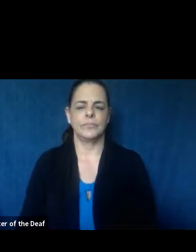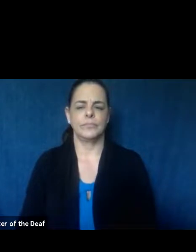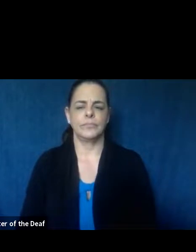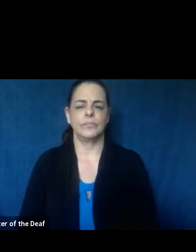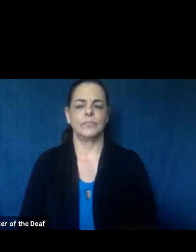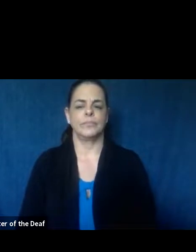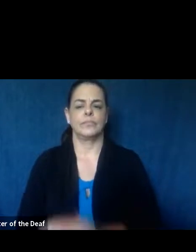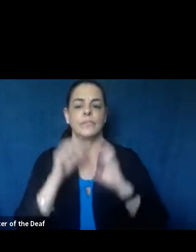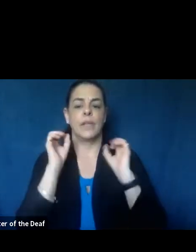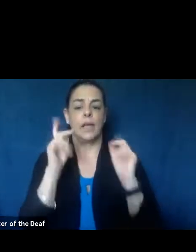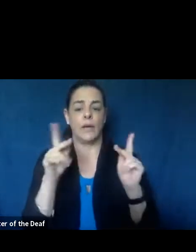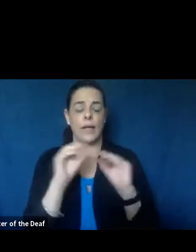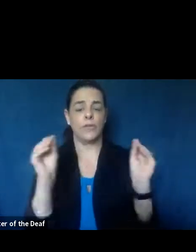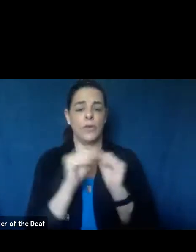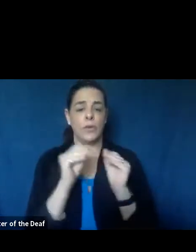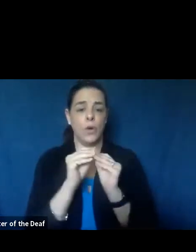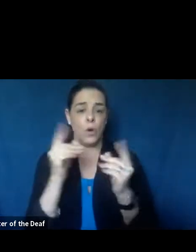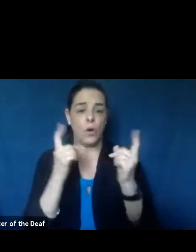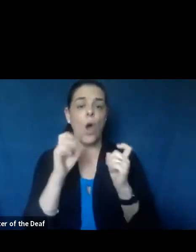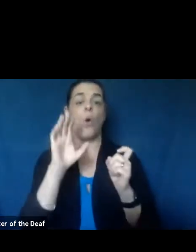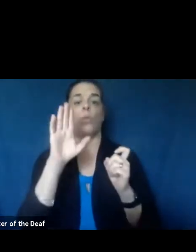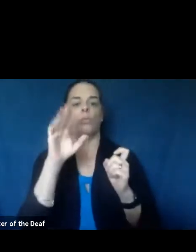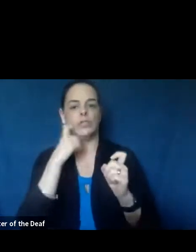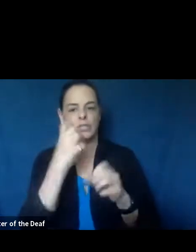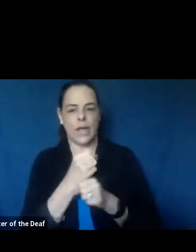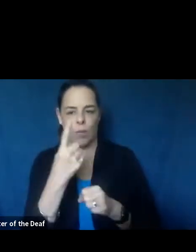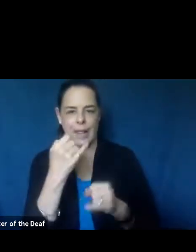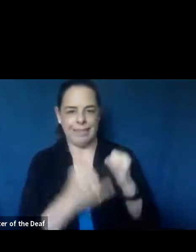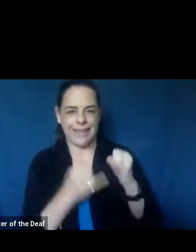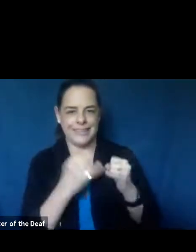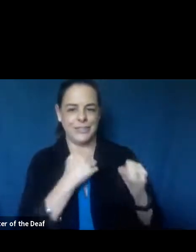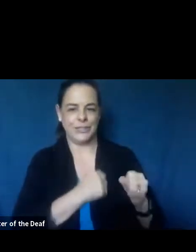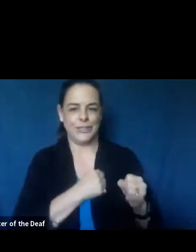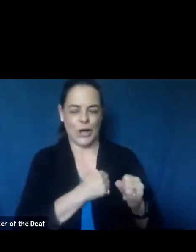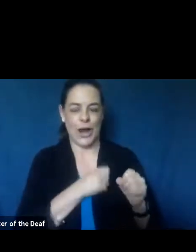All right, if there's no further questions, we just got the last question. I'm